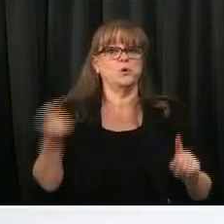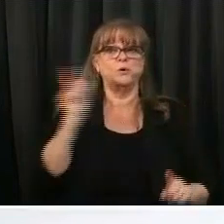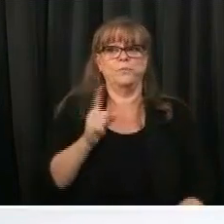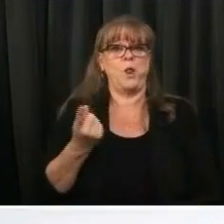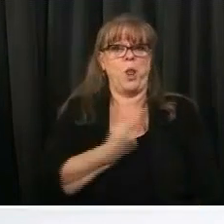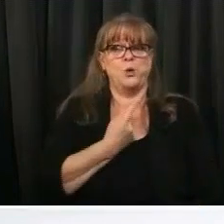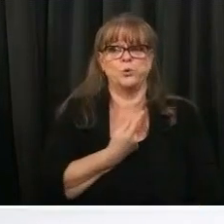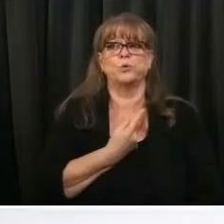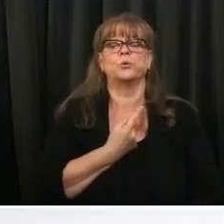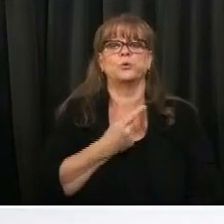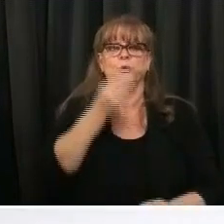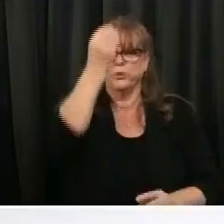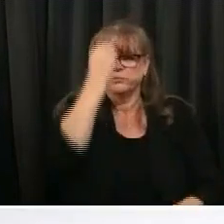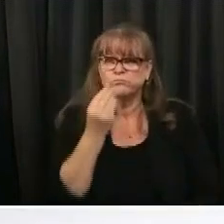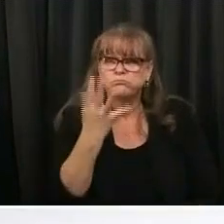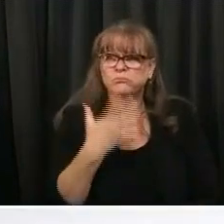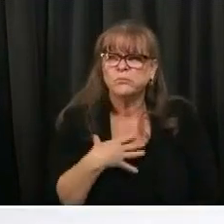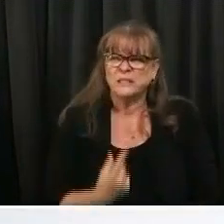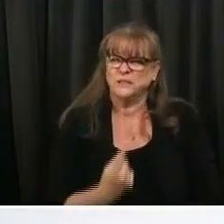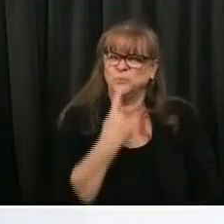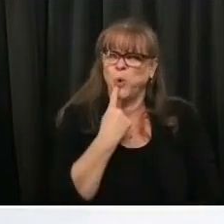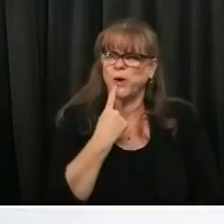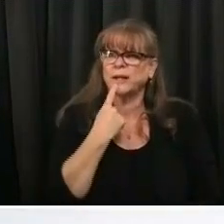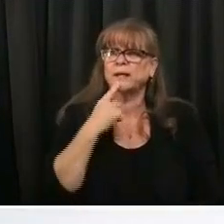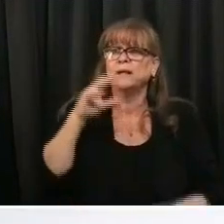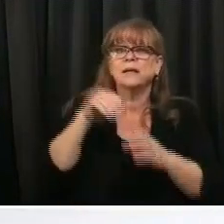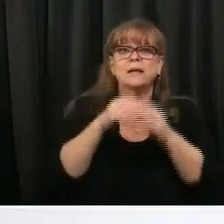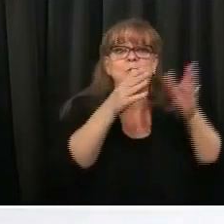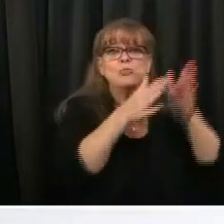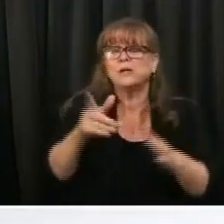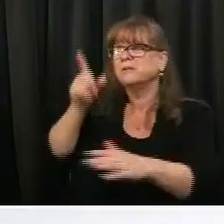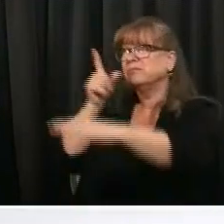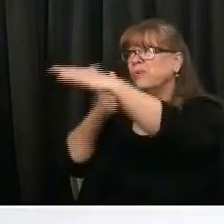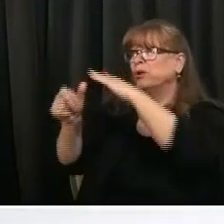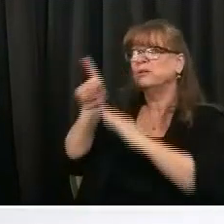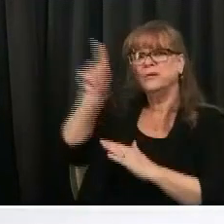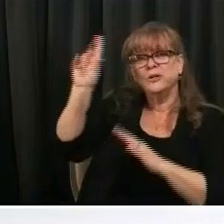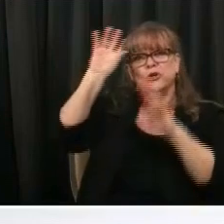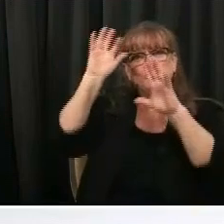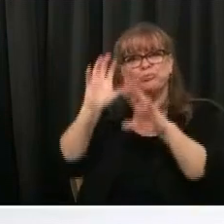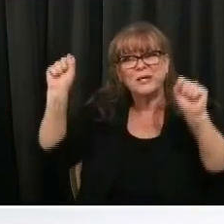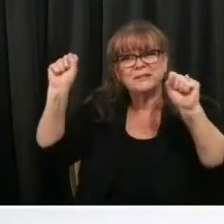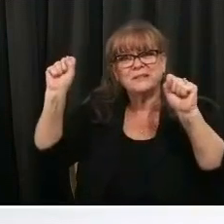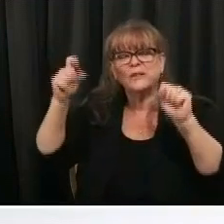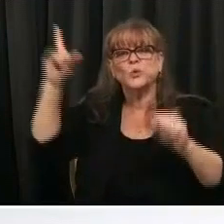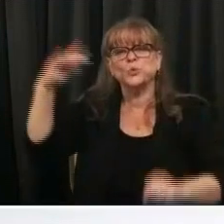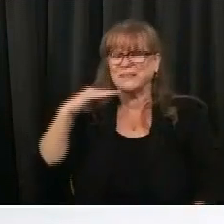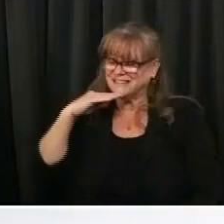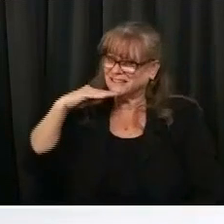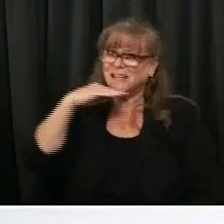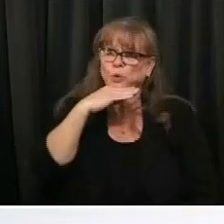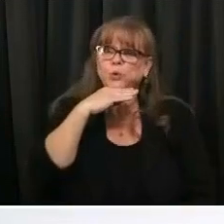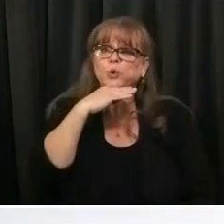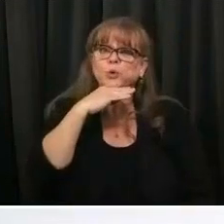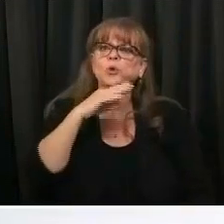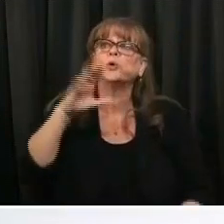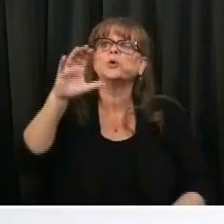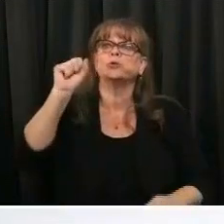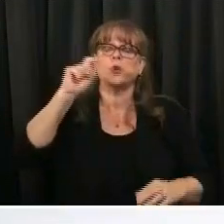to with plans of the administration to release reserve doses that were to be the second doses of the